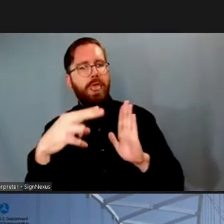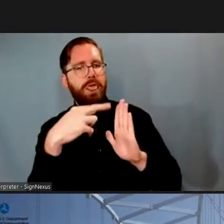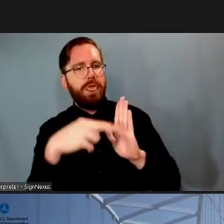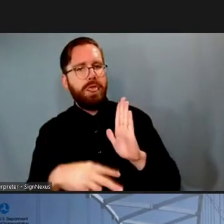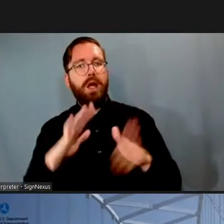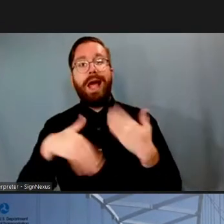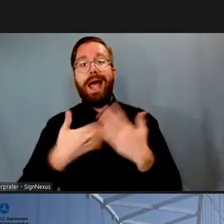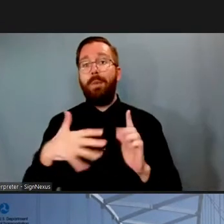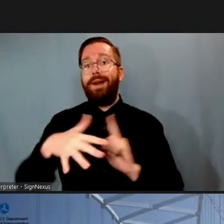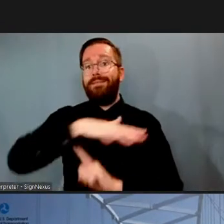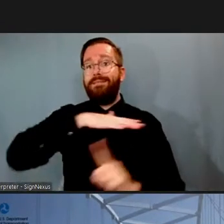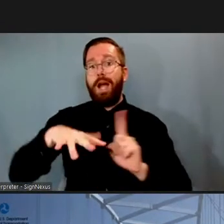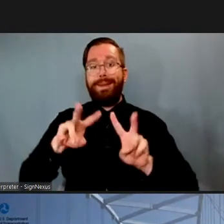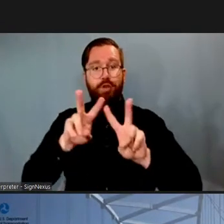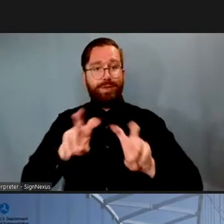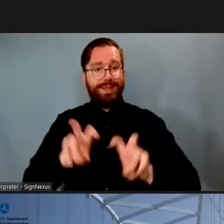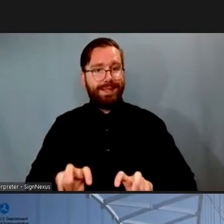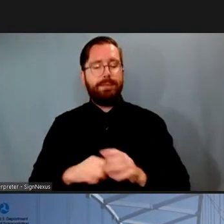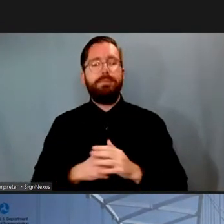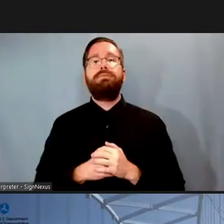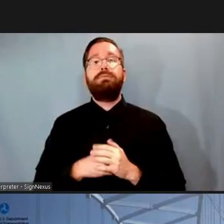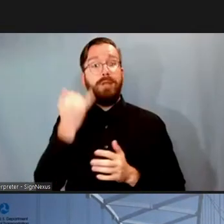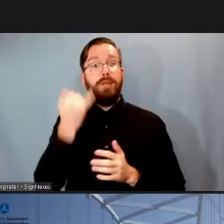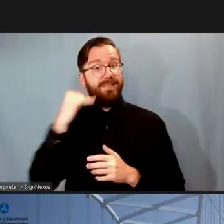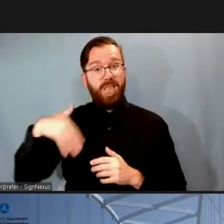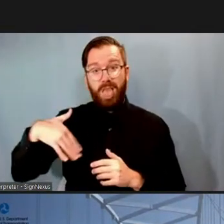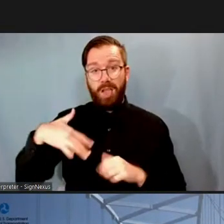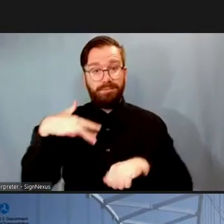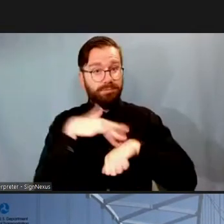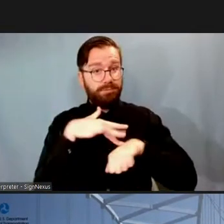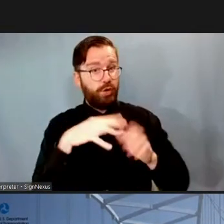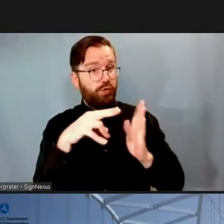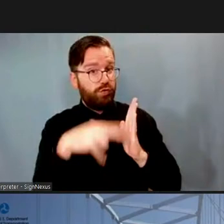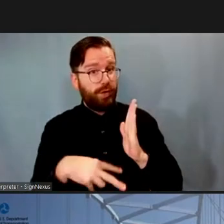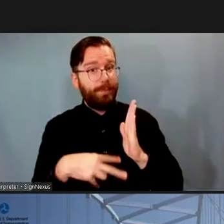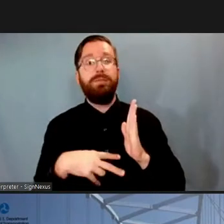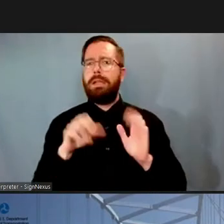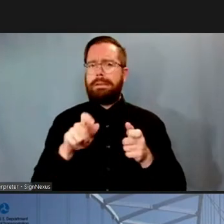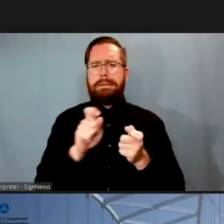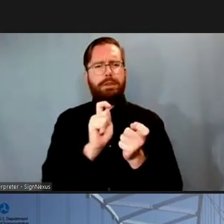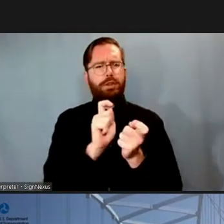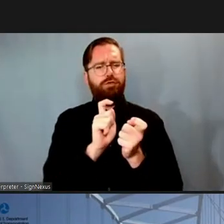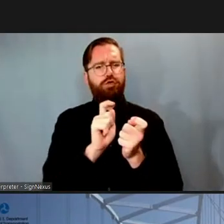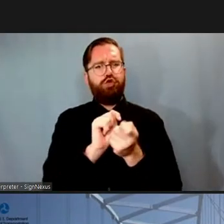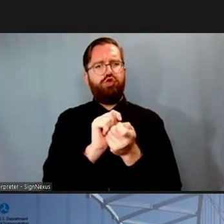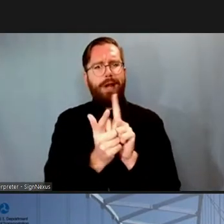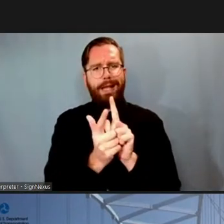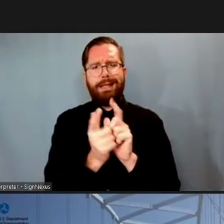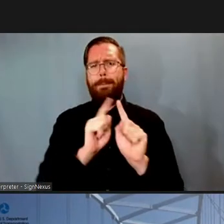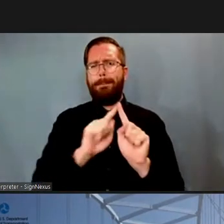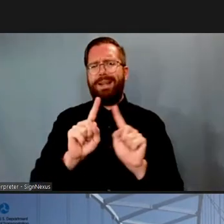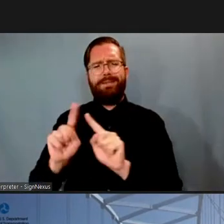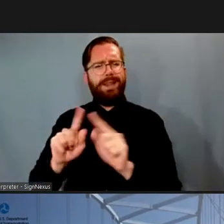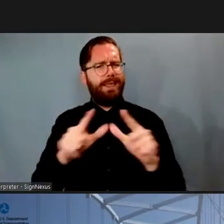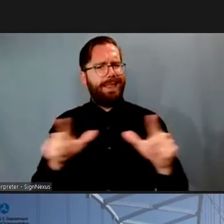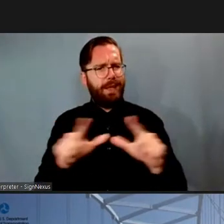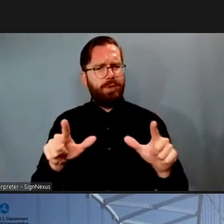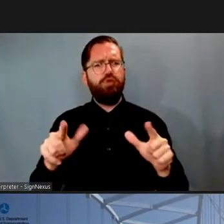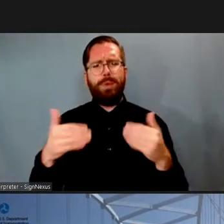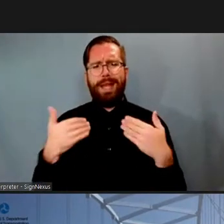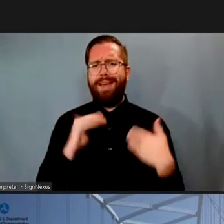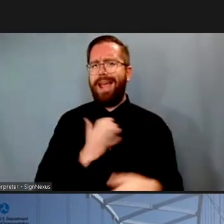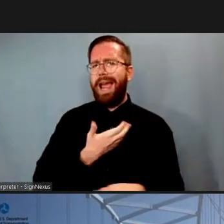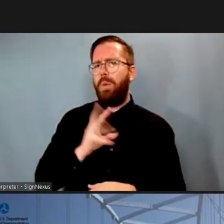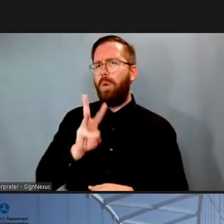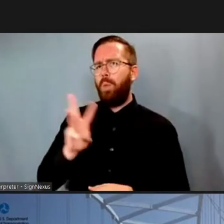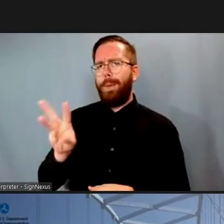environmental assessment the executive summary which has been translated into multiple languages is available on our website the rest of